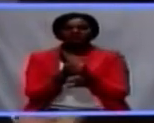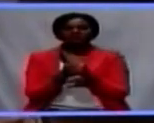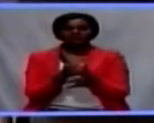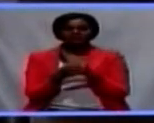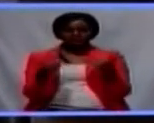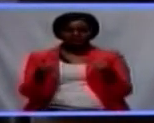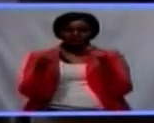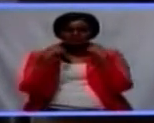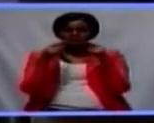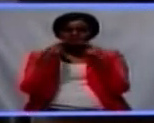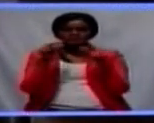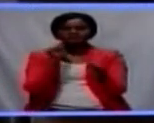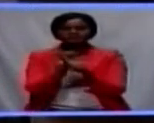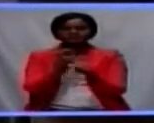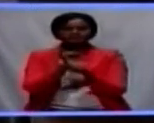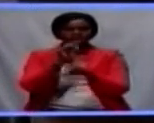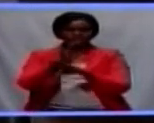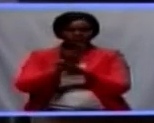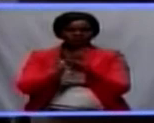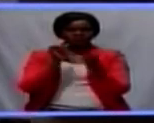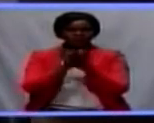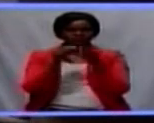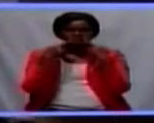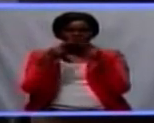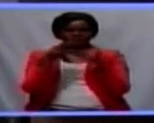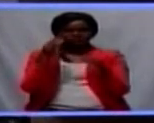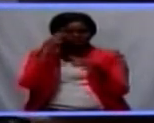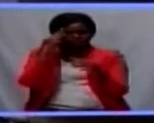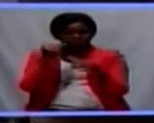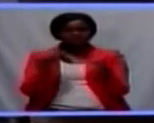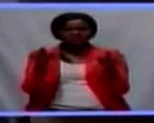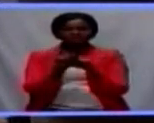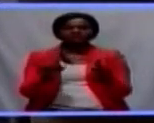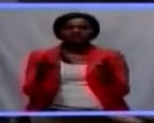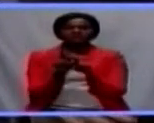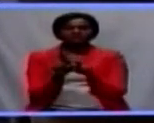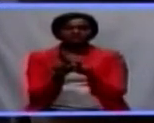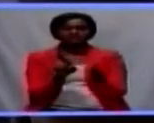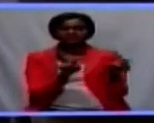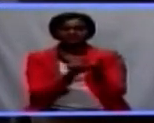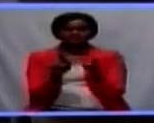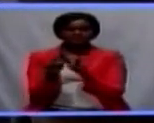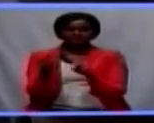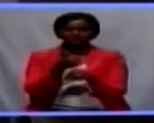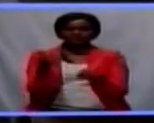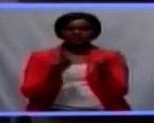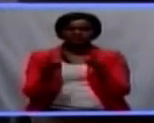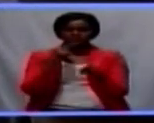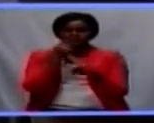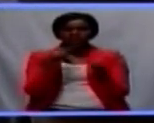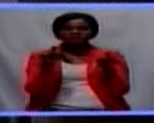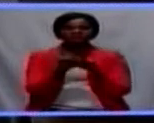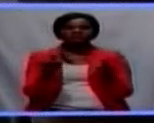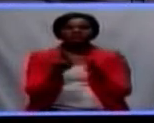pronouncing that somebody is guilty before the actual outcome comes? Why shouldn't they be in the same band as the others, who are getting this